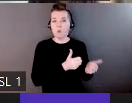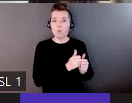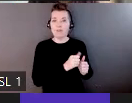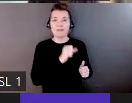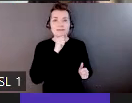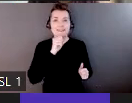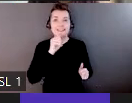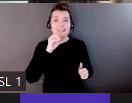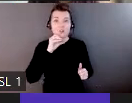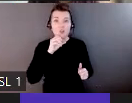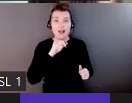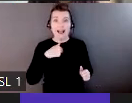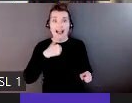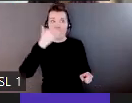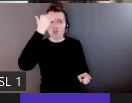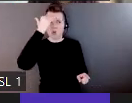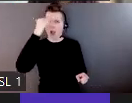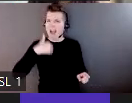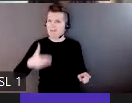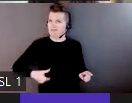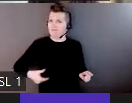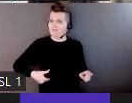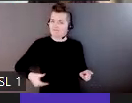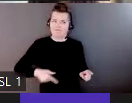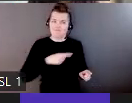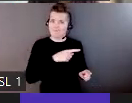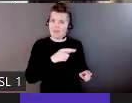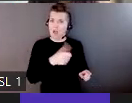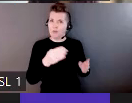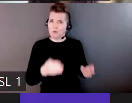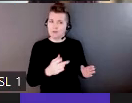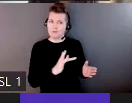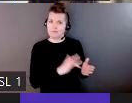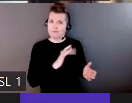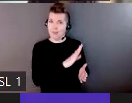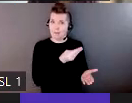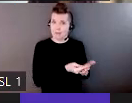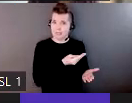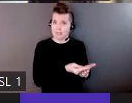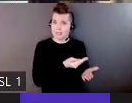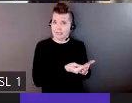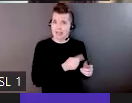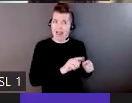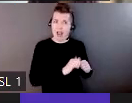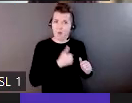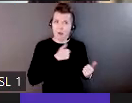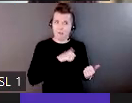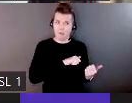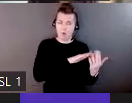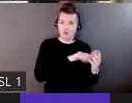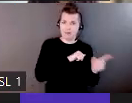but they're obviously very frightened about any type of retaliation from the abuser, especially if it's their own